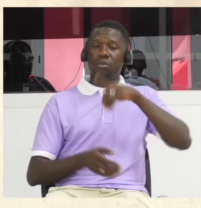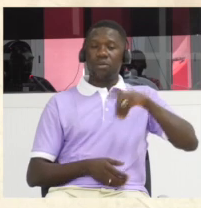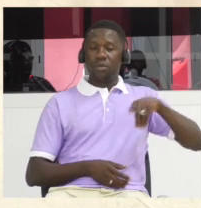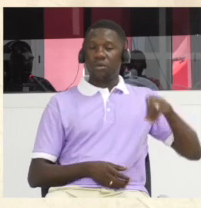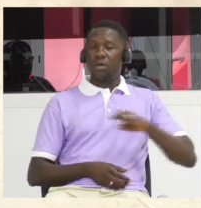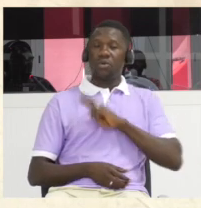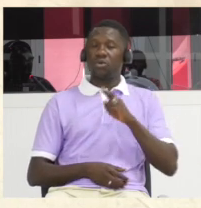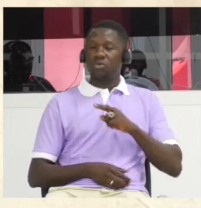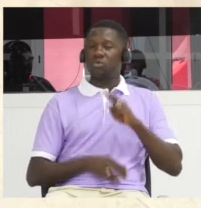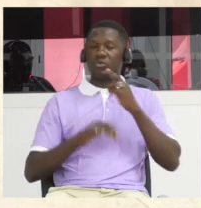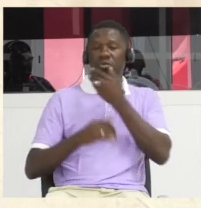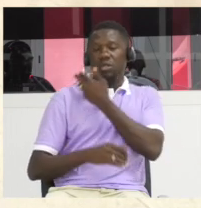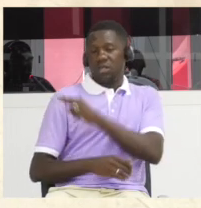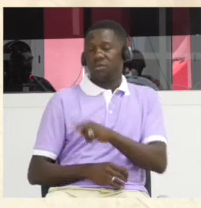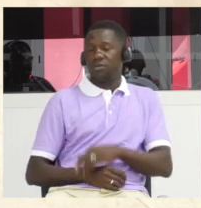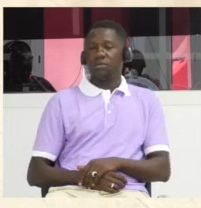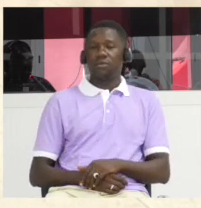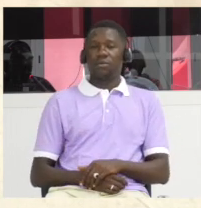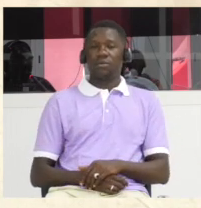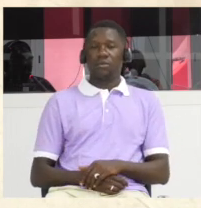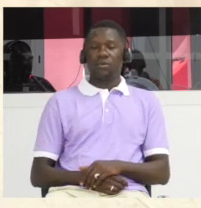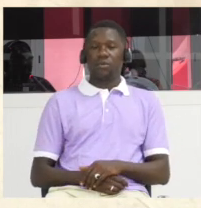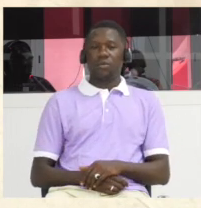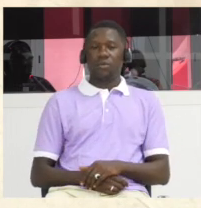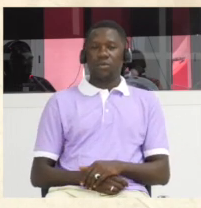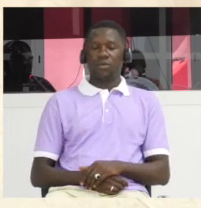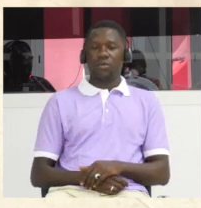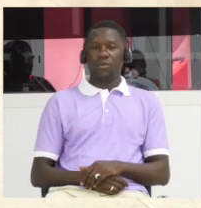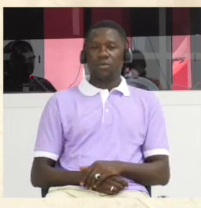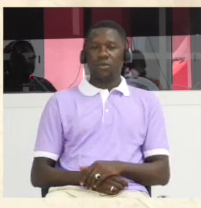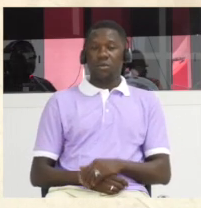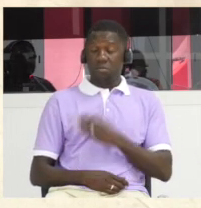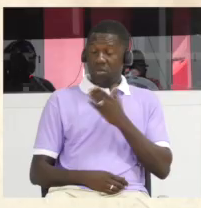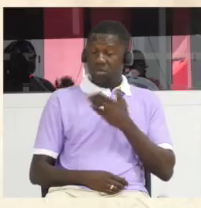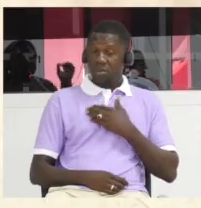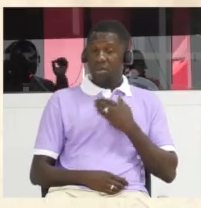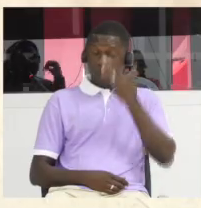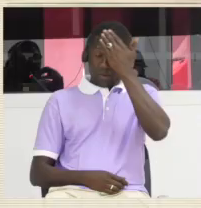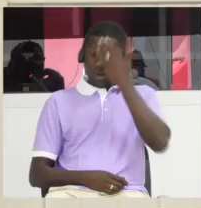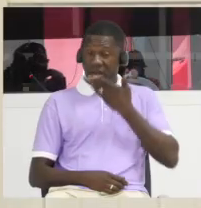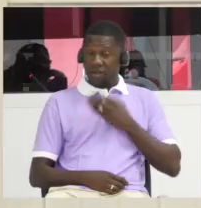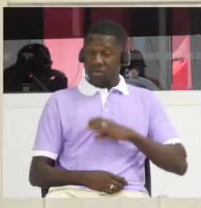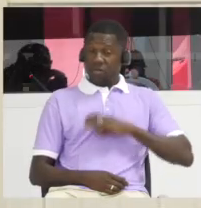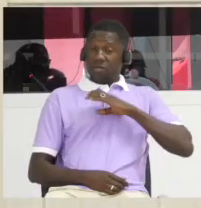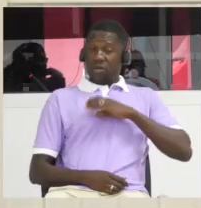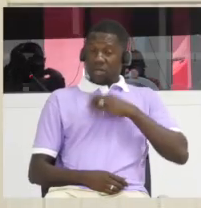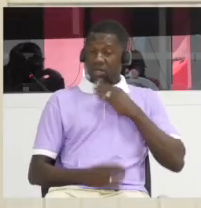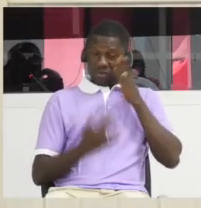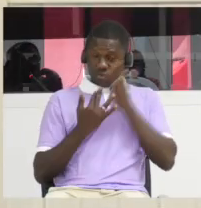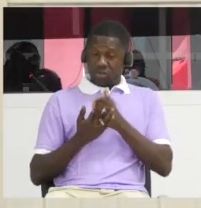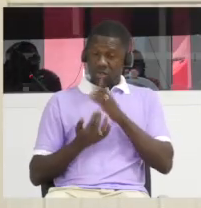down. So he had, maybe he had confidence and trust in him that